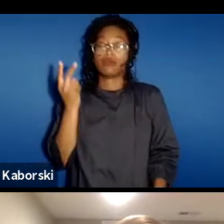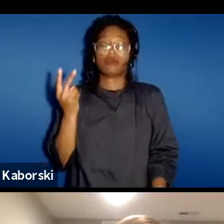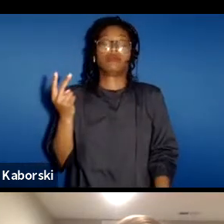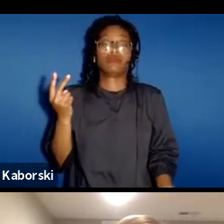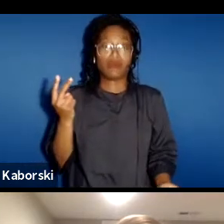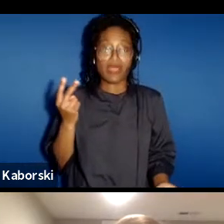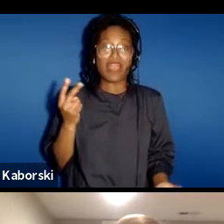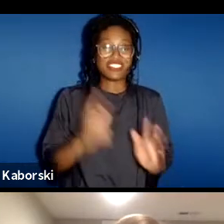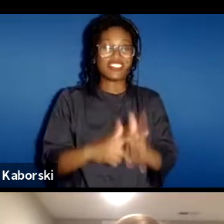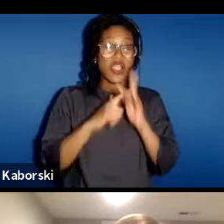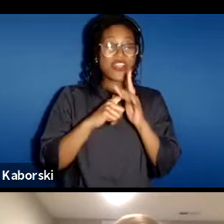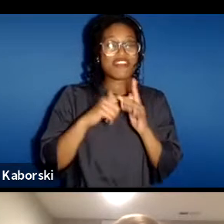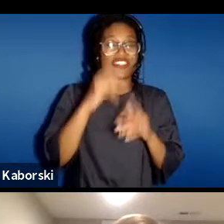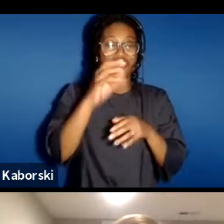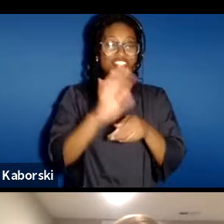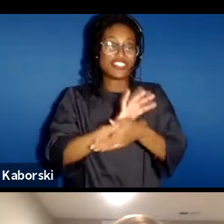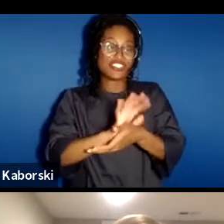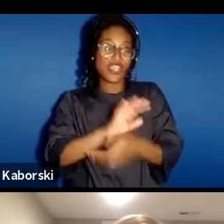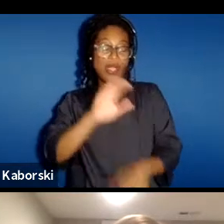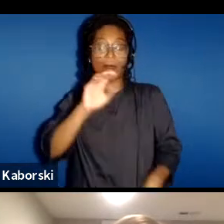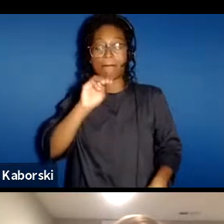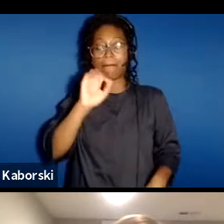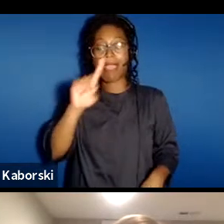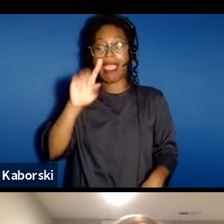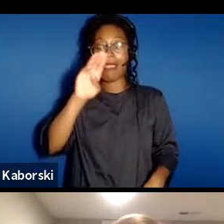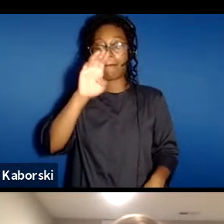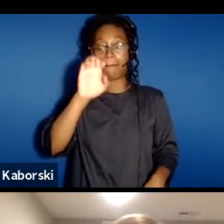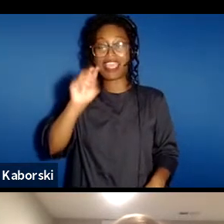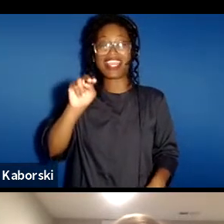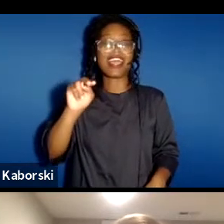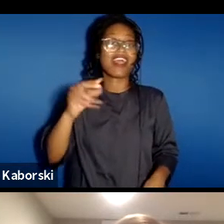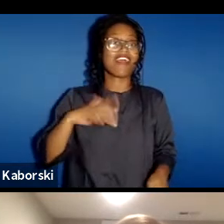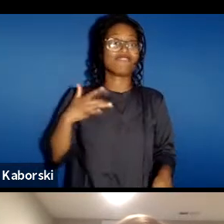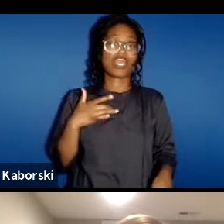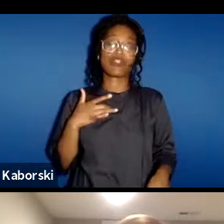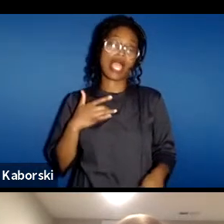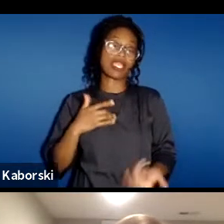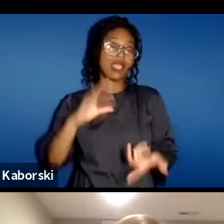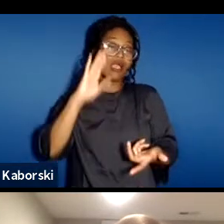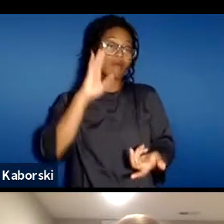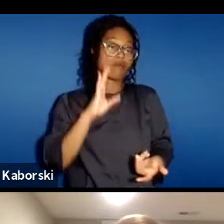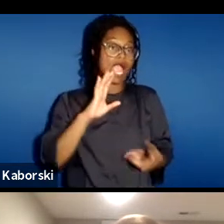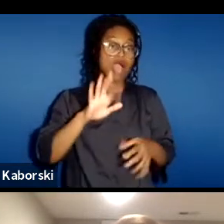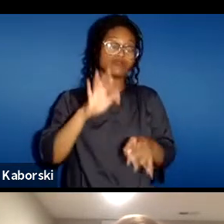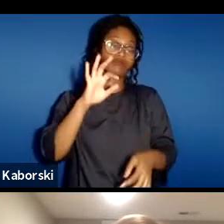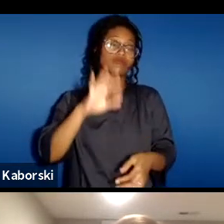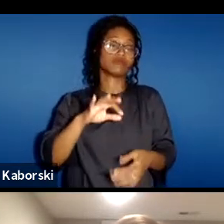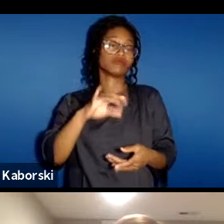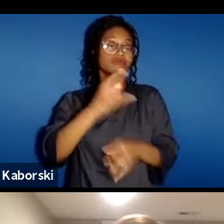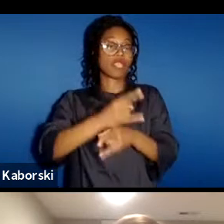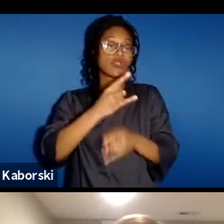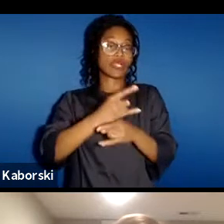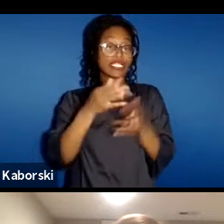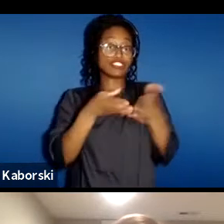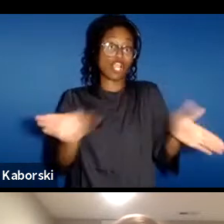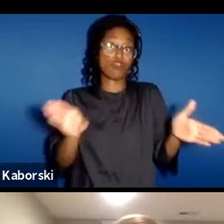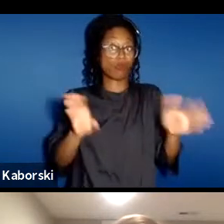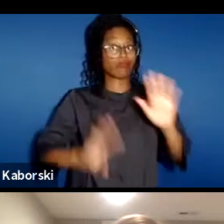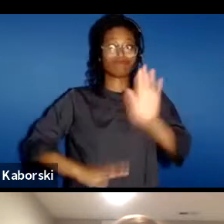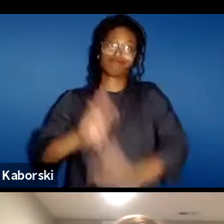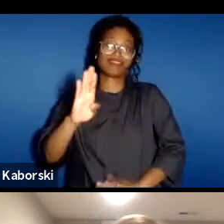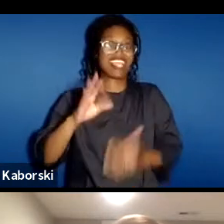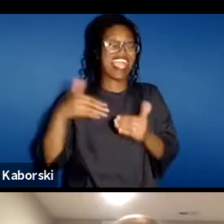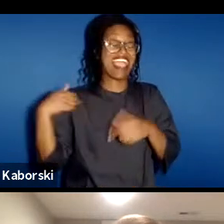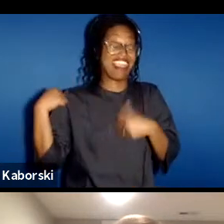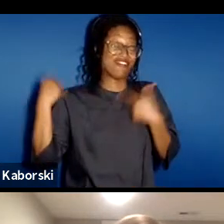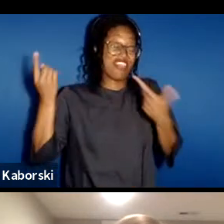Mad Men. So I just feel like, brown spirits in general just took a upward trajectory from there, and we haven't